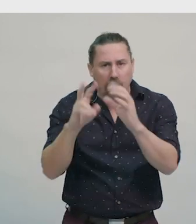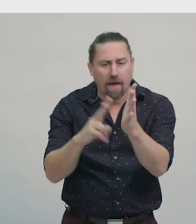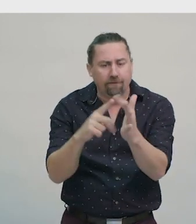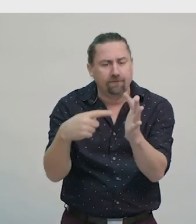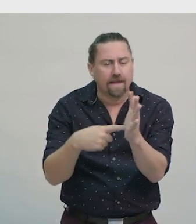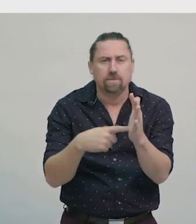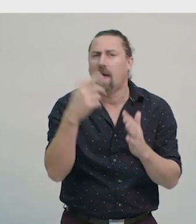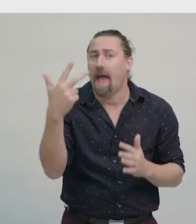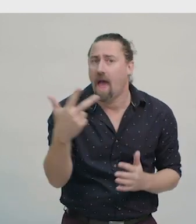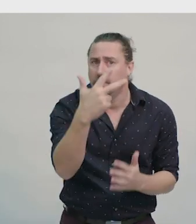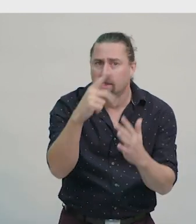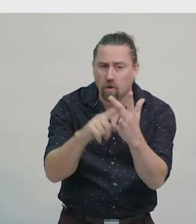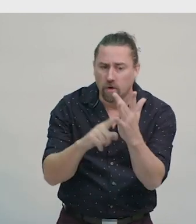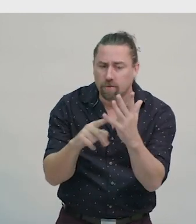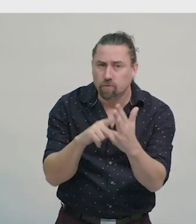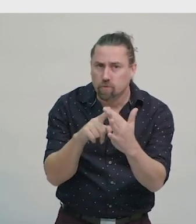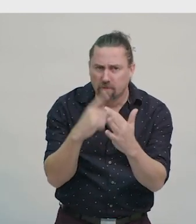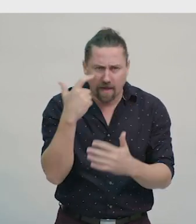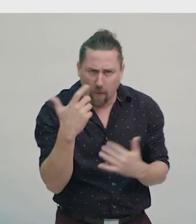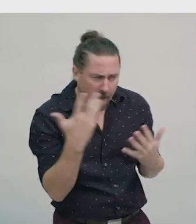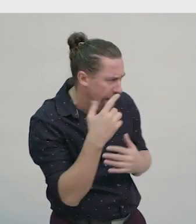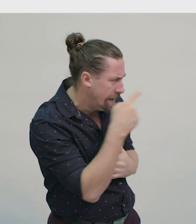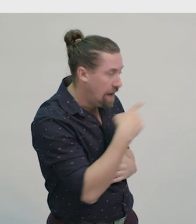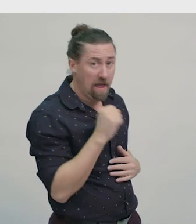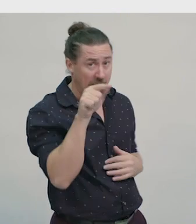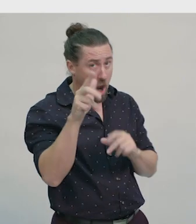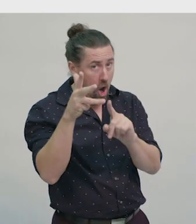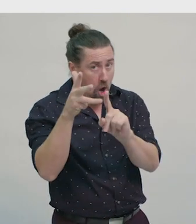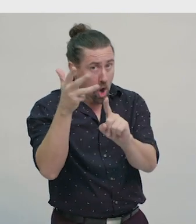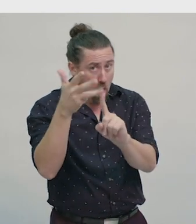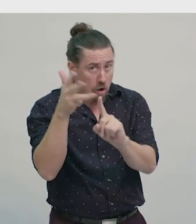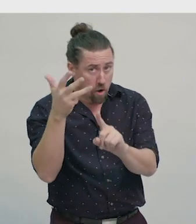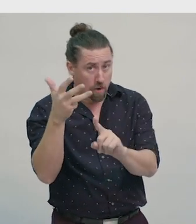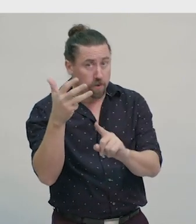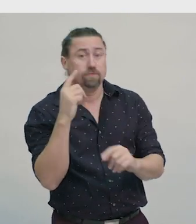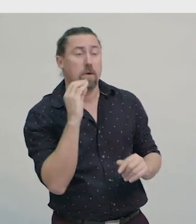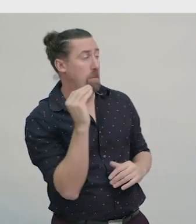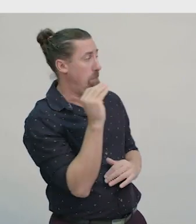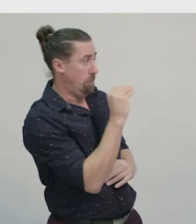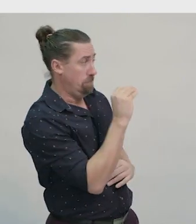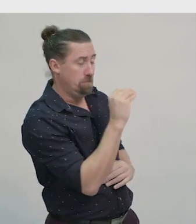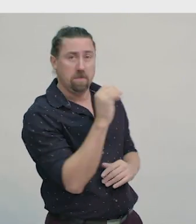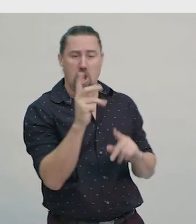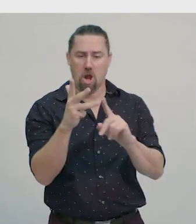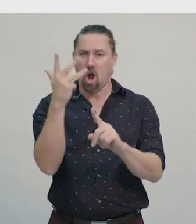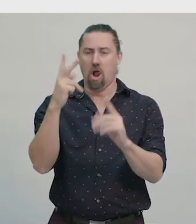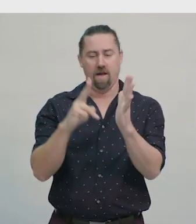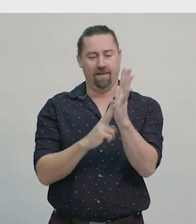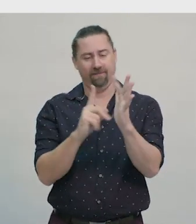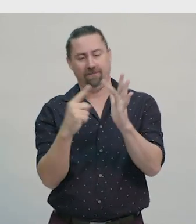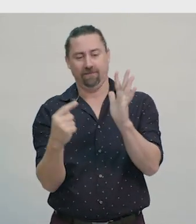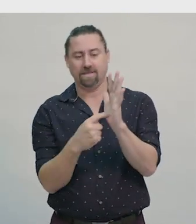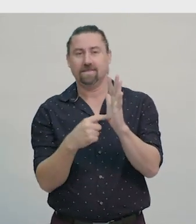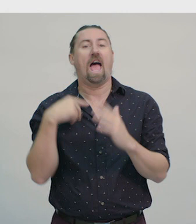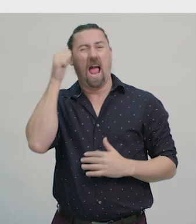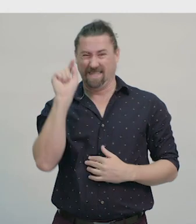let's find the 8th. I need to be there at 9 o'clock, so I'll write 9 o'clock vet, so I'll remember when